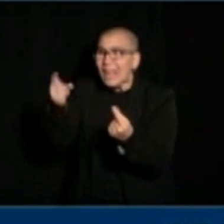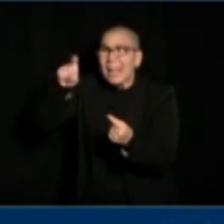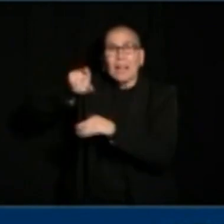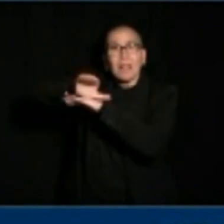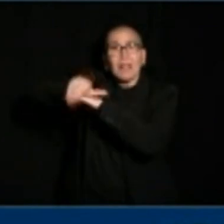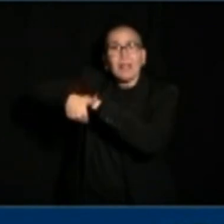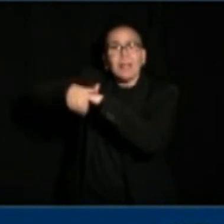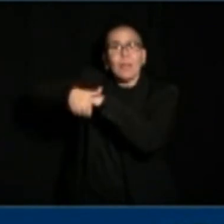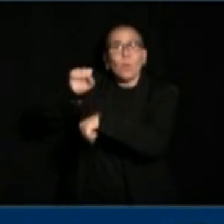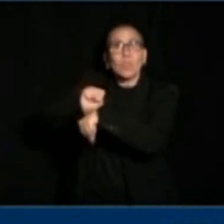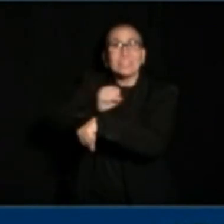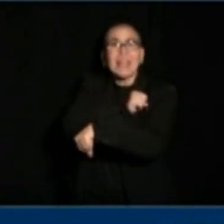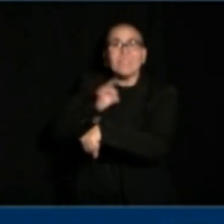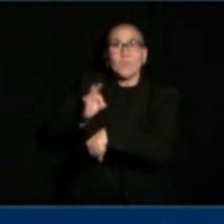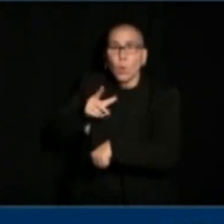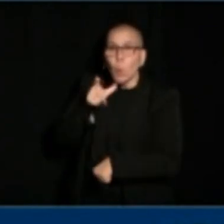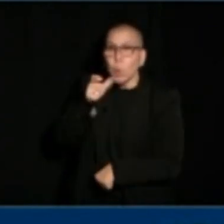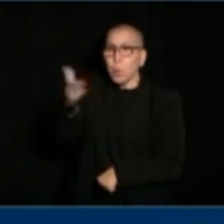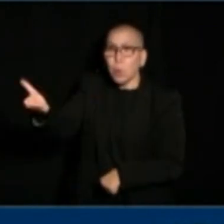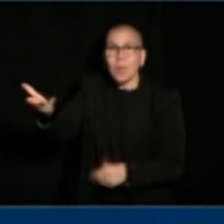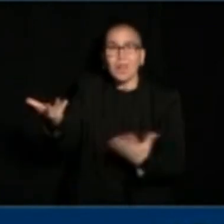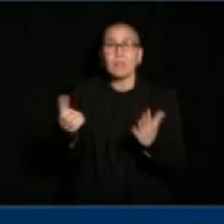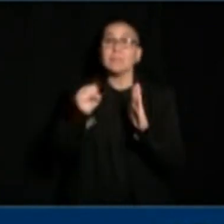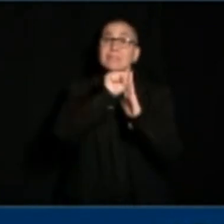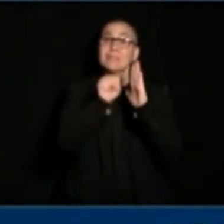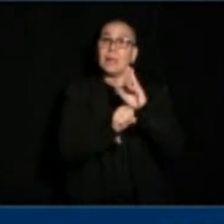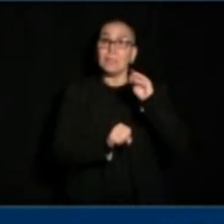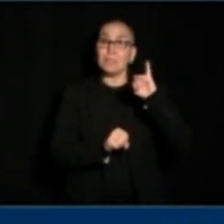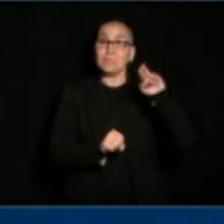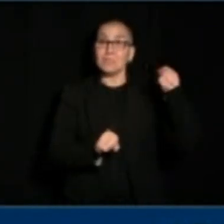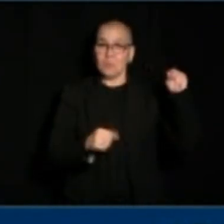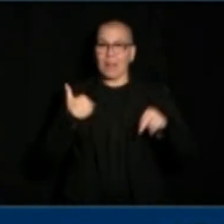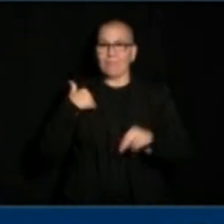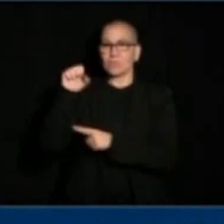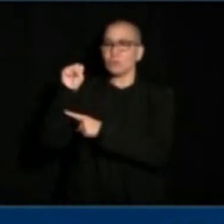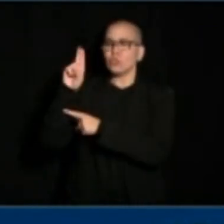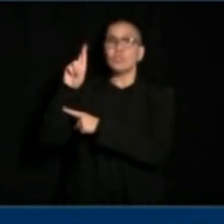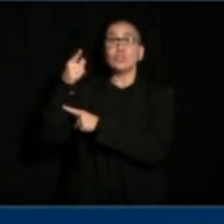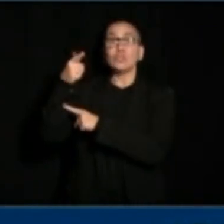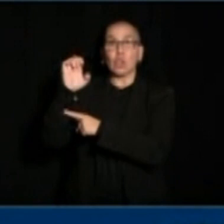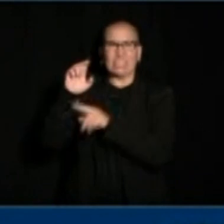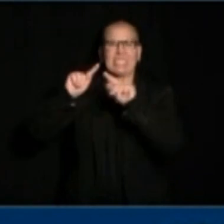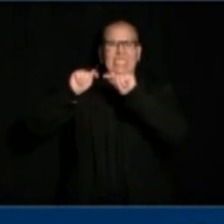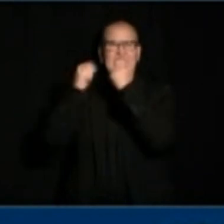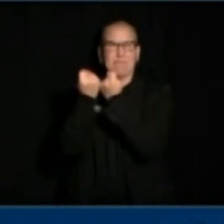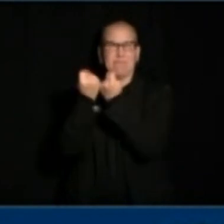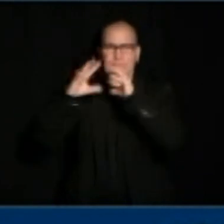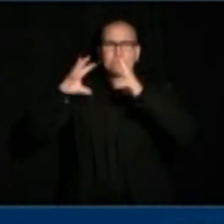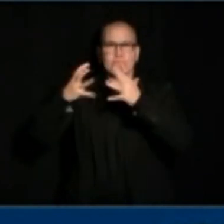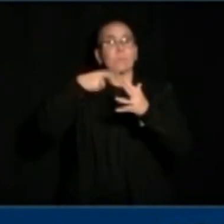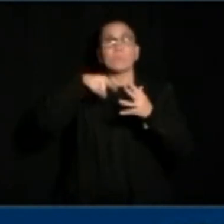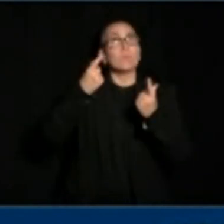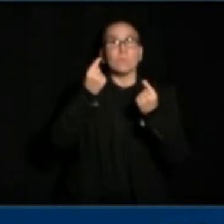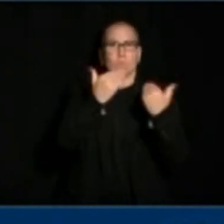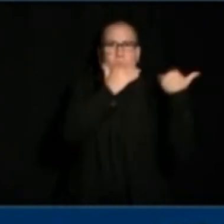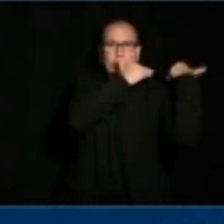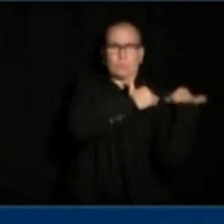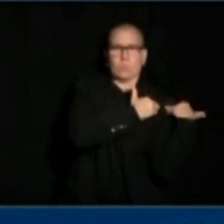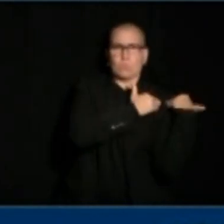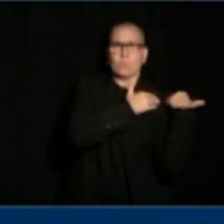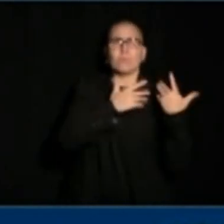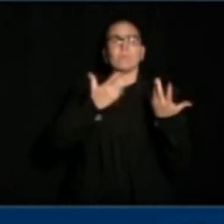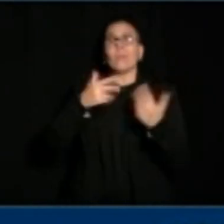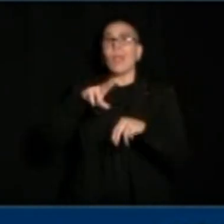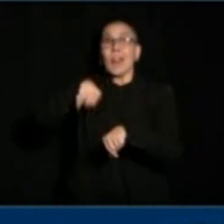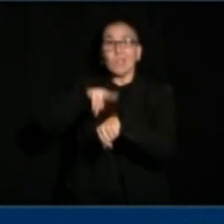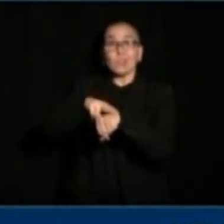Minnesota, we've been able to provide surge teams to be able to care for that. We've activated over 400 Minnesota National Guard and are training them to be able